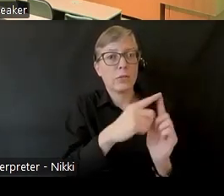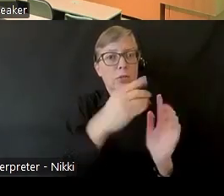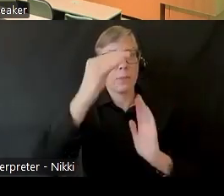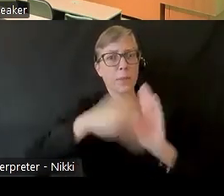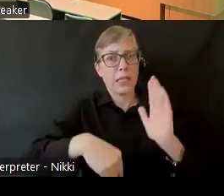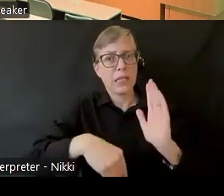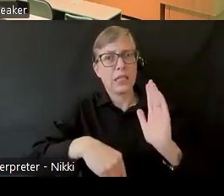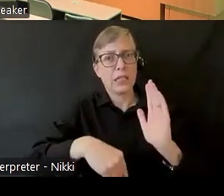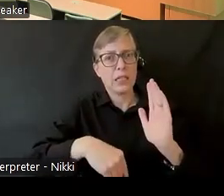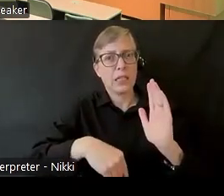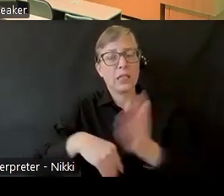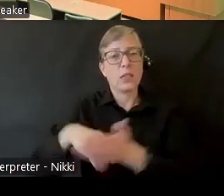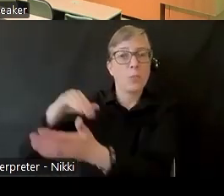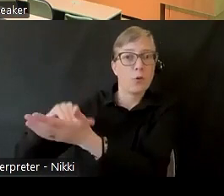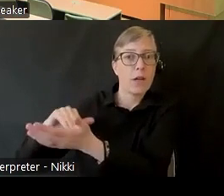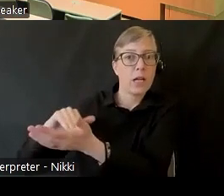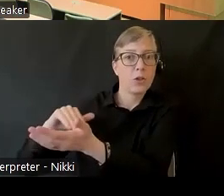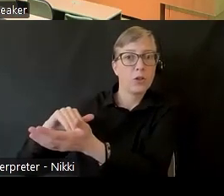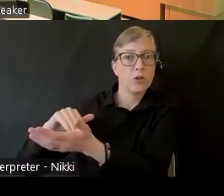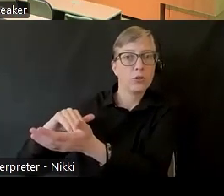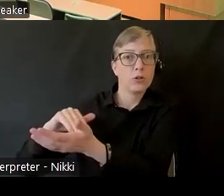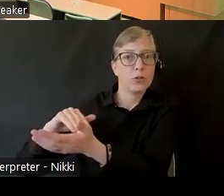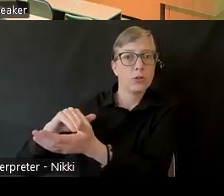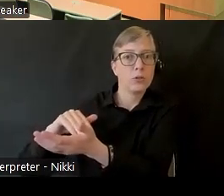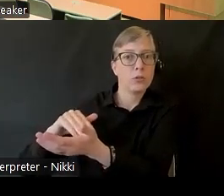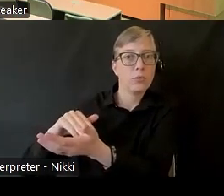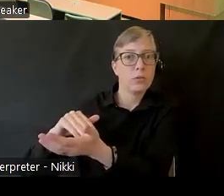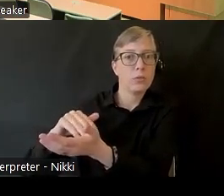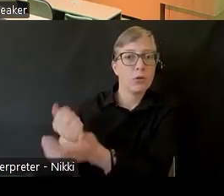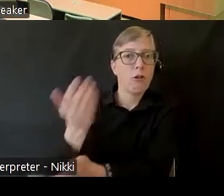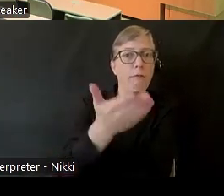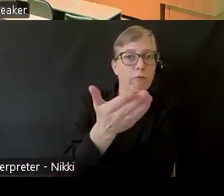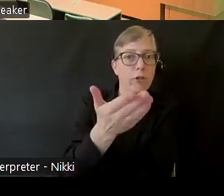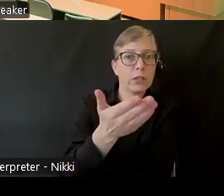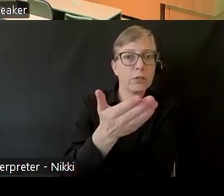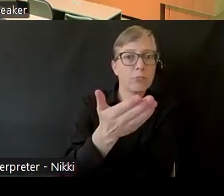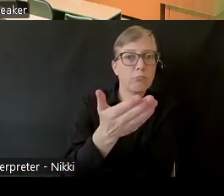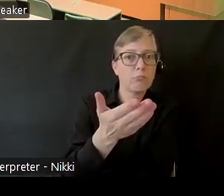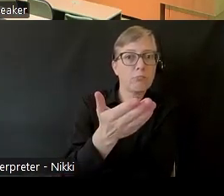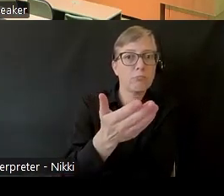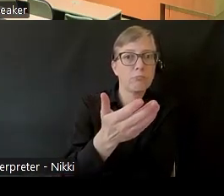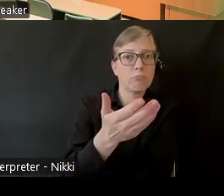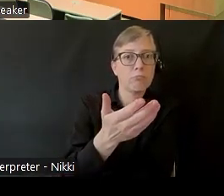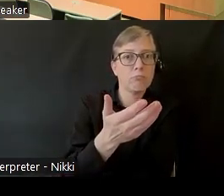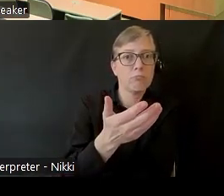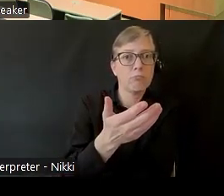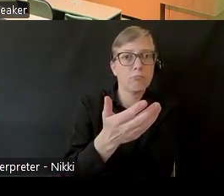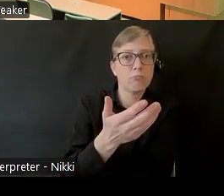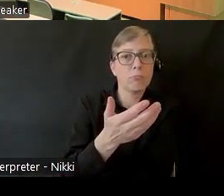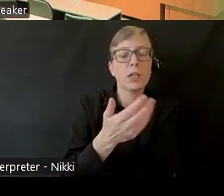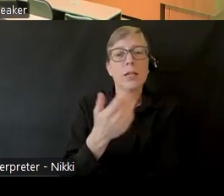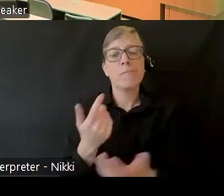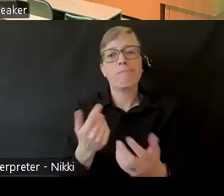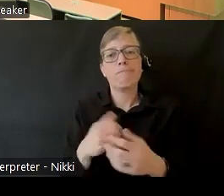It's providers are like inviting, right? That's like whenever you show up, right? So it's like, I think it tells more